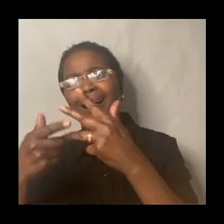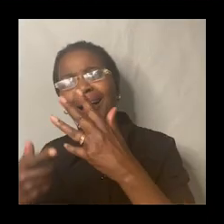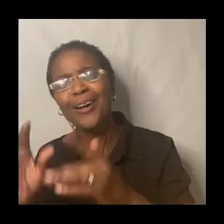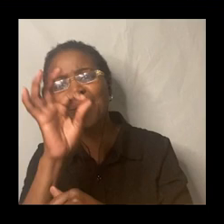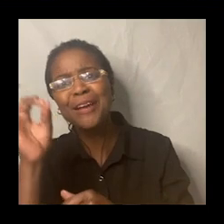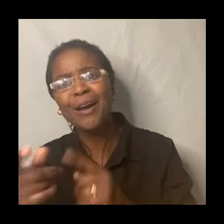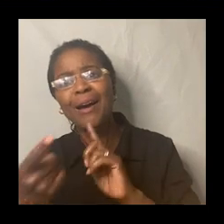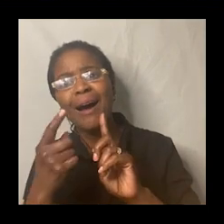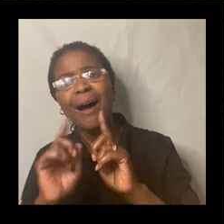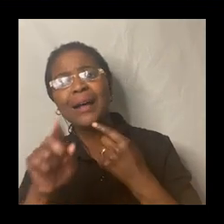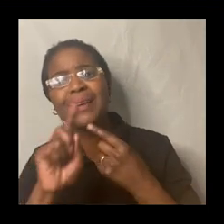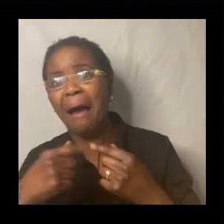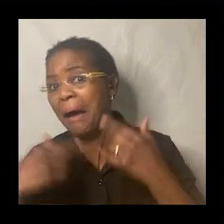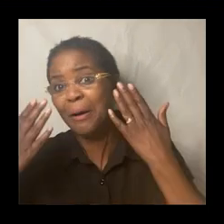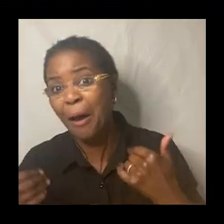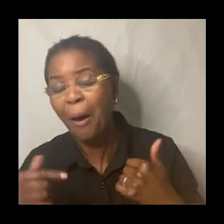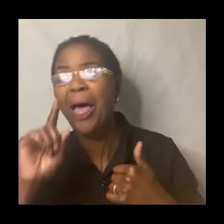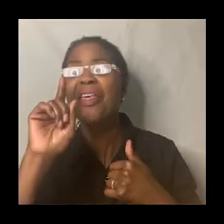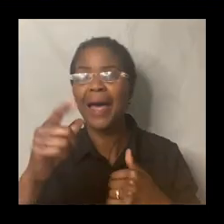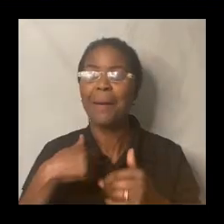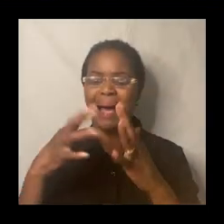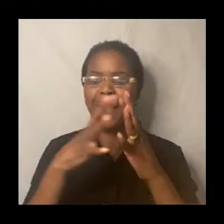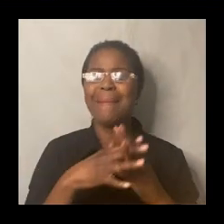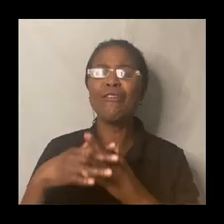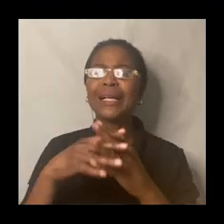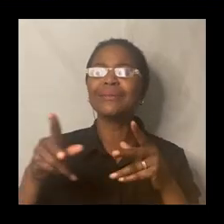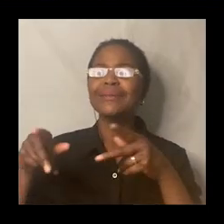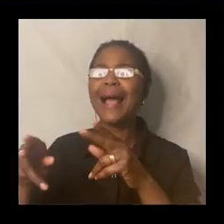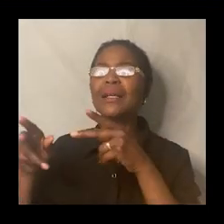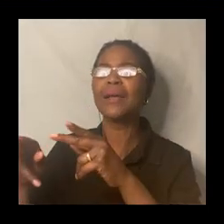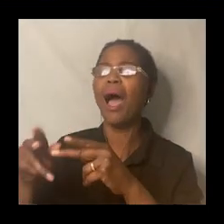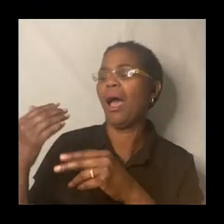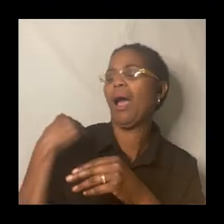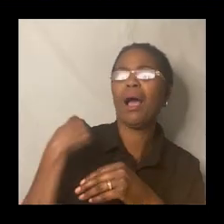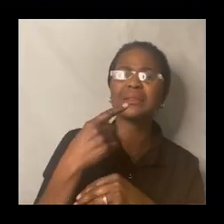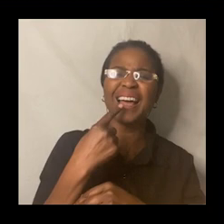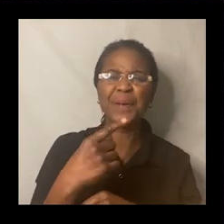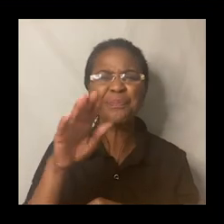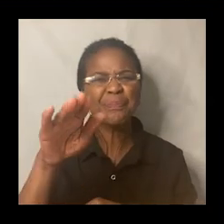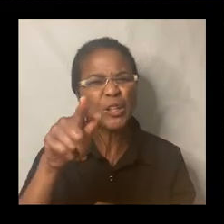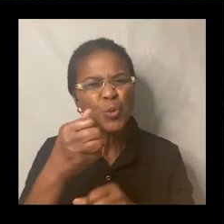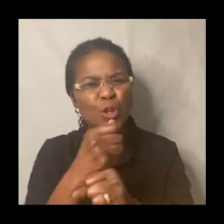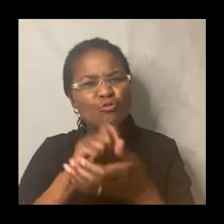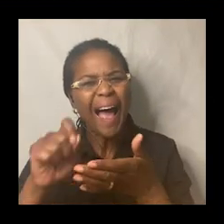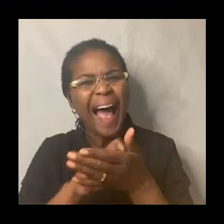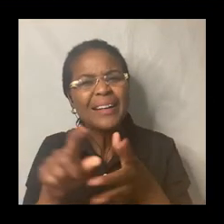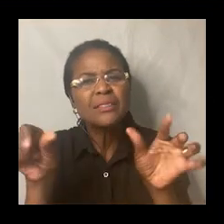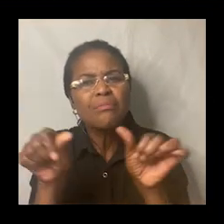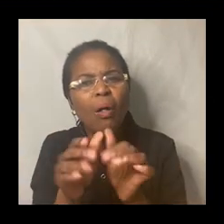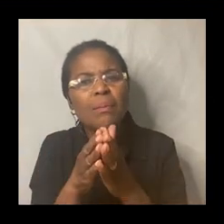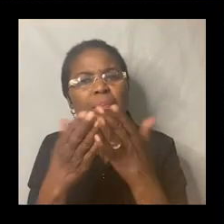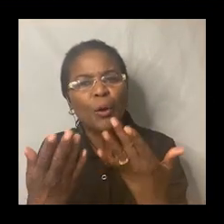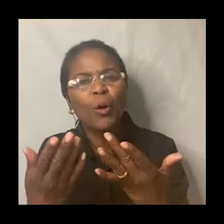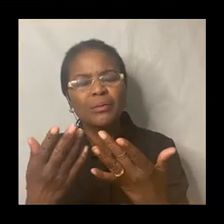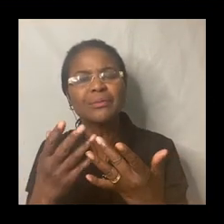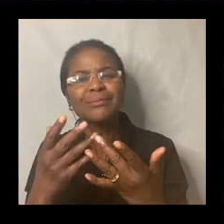then my American editor suggested, what about doing just a little piece to go into the 10th anniversary edition, I think it was, just